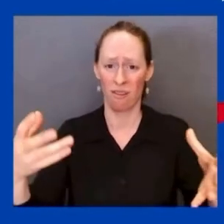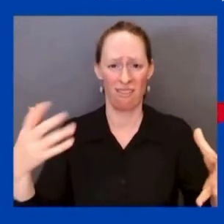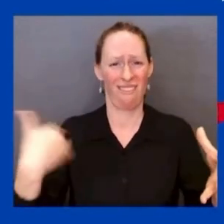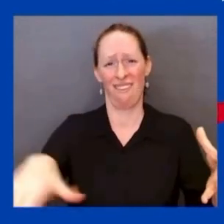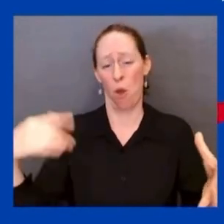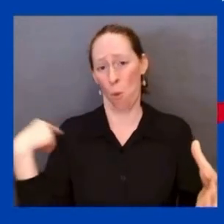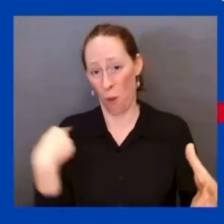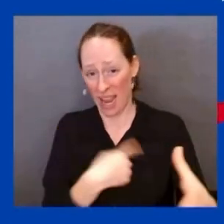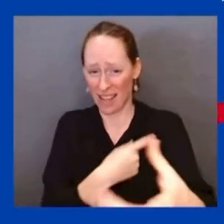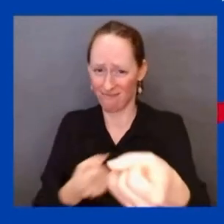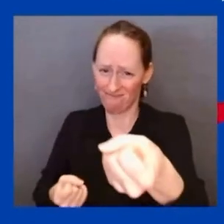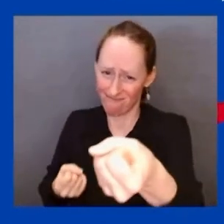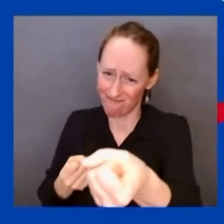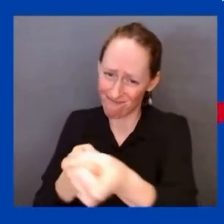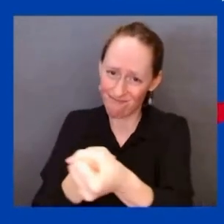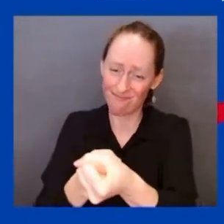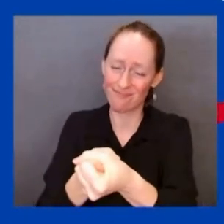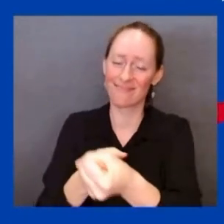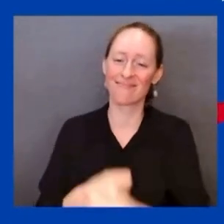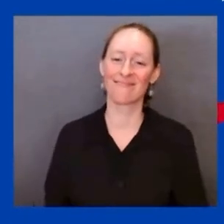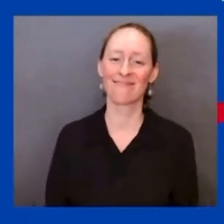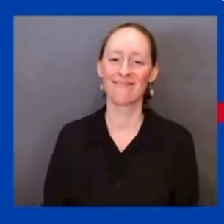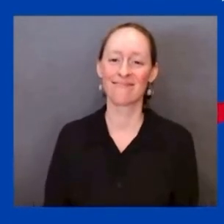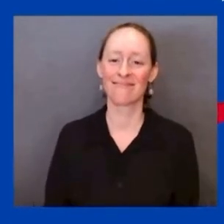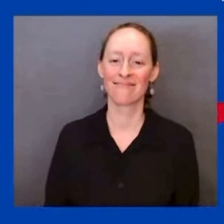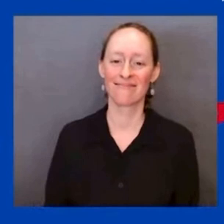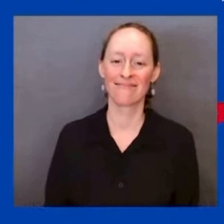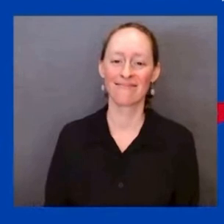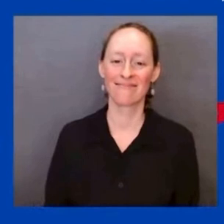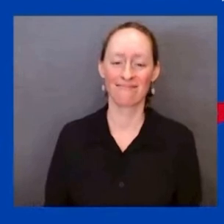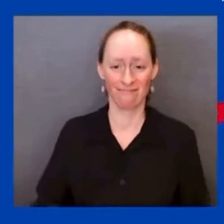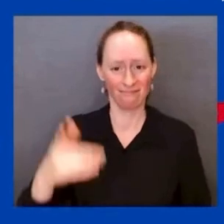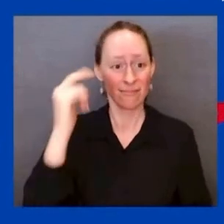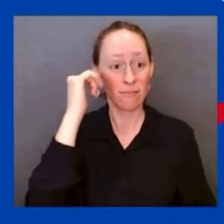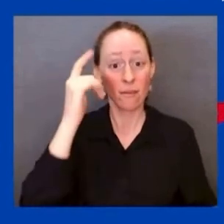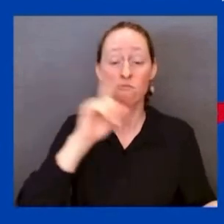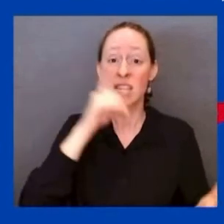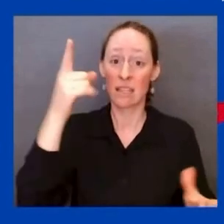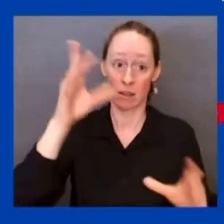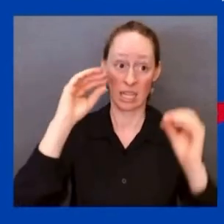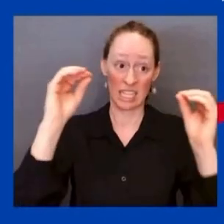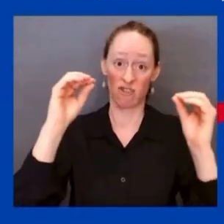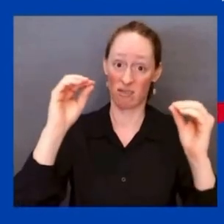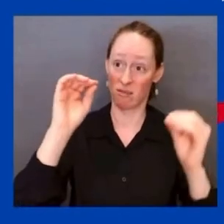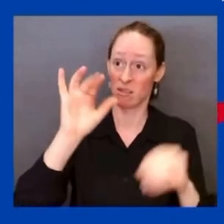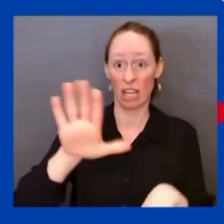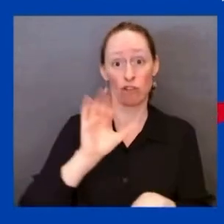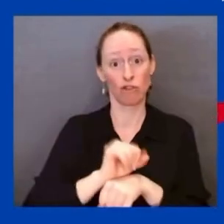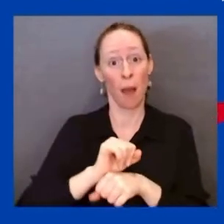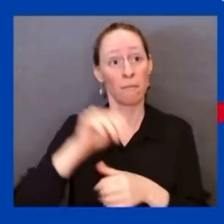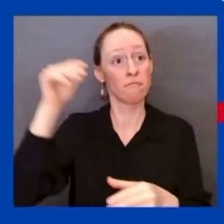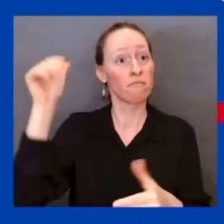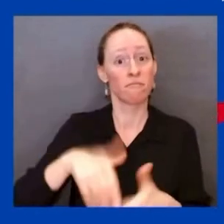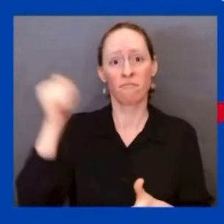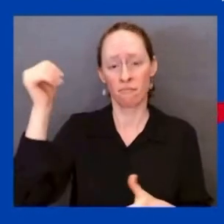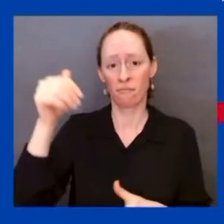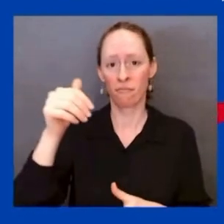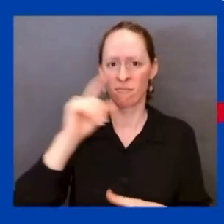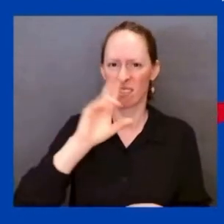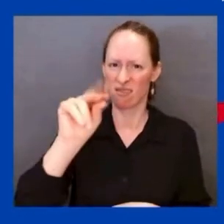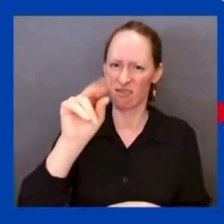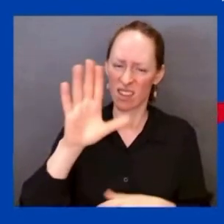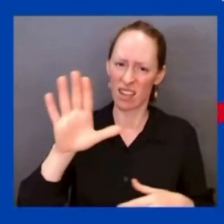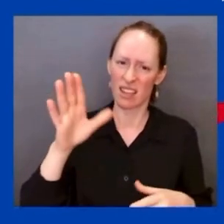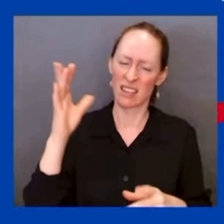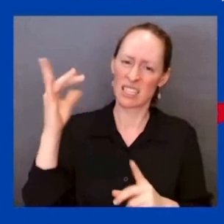do. It's who you are. It's who you are. And I know the last few years have been incredibly difficult. We